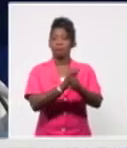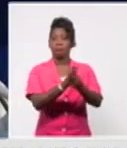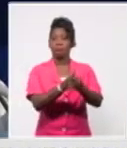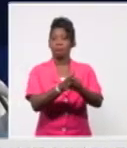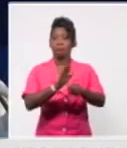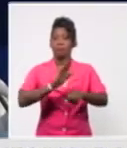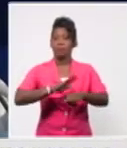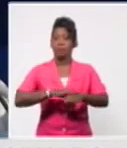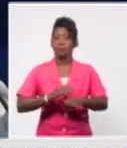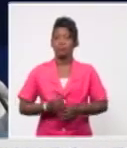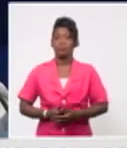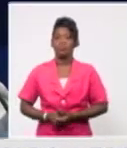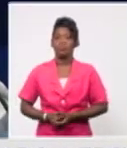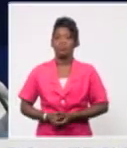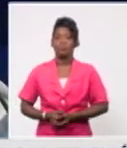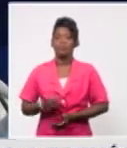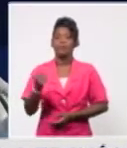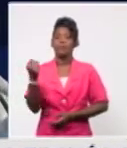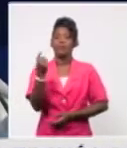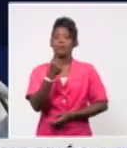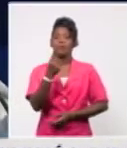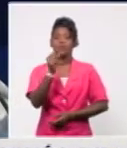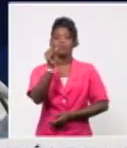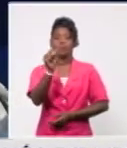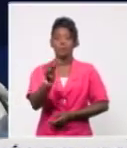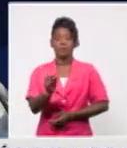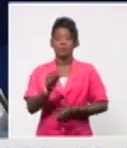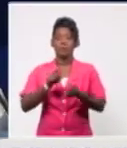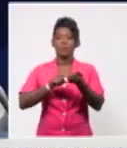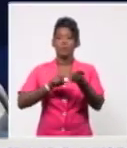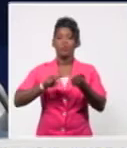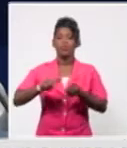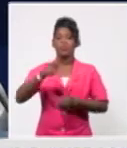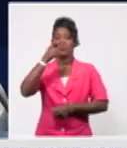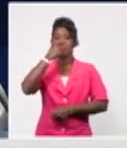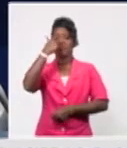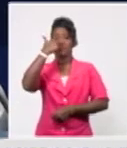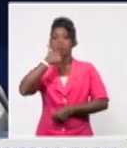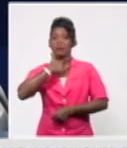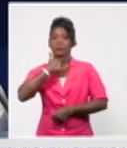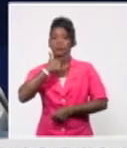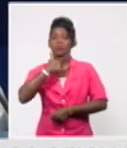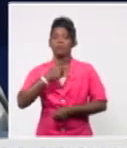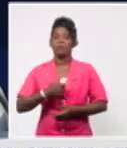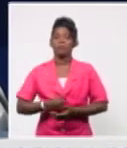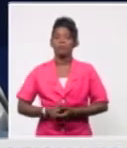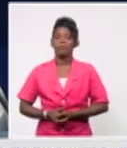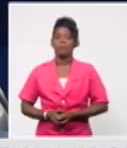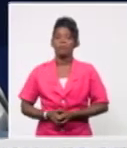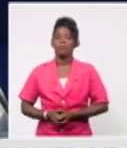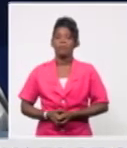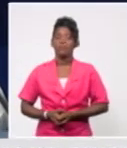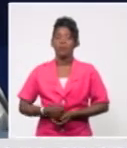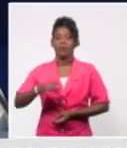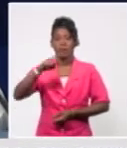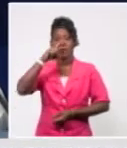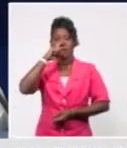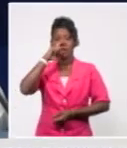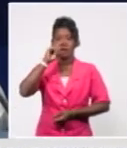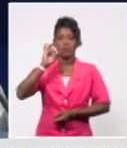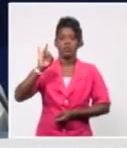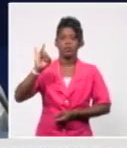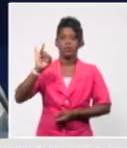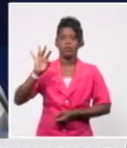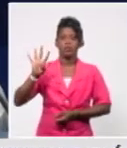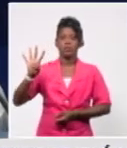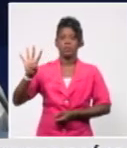of Ciego de Ávila, who was suffering from some pre-existing medical conditions. She was admitted